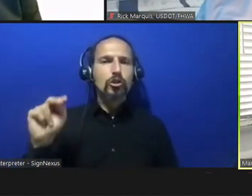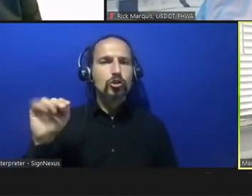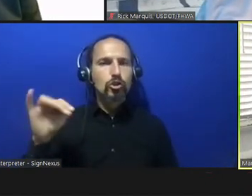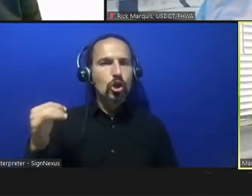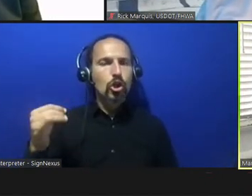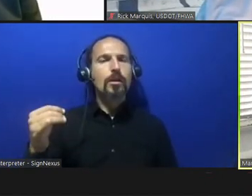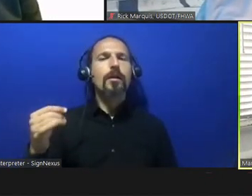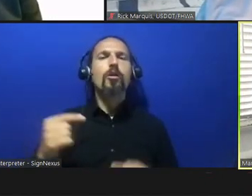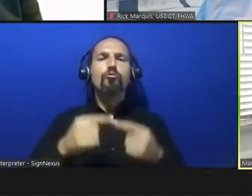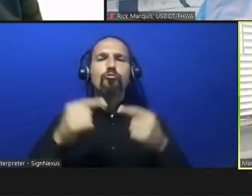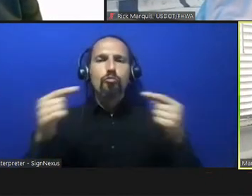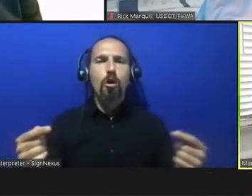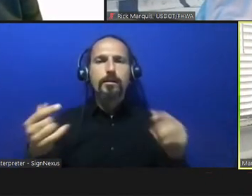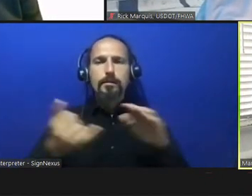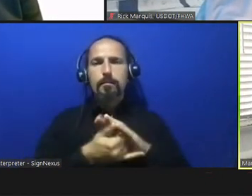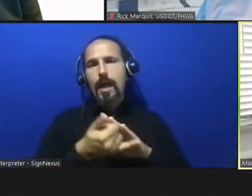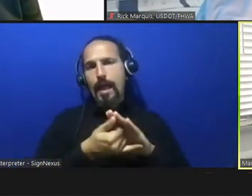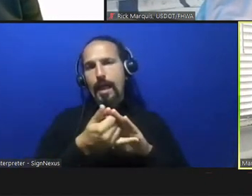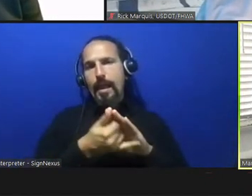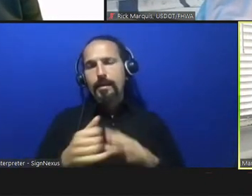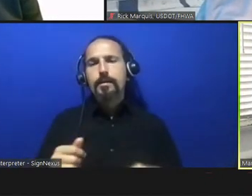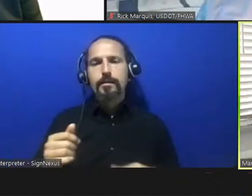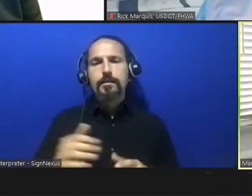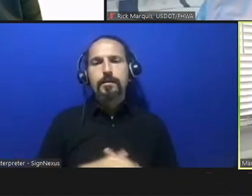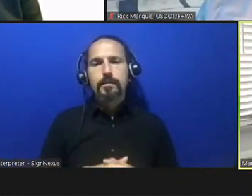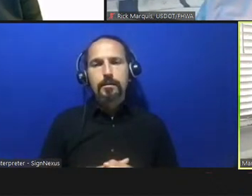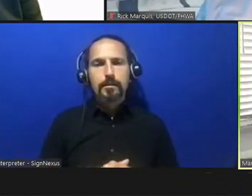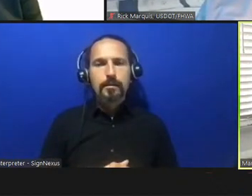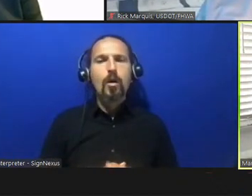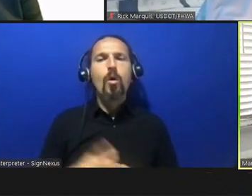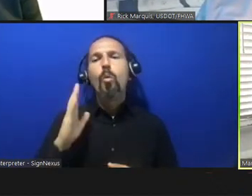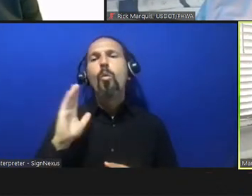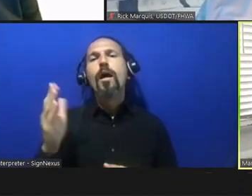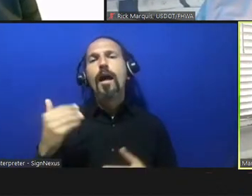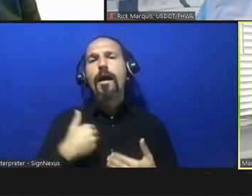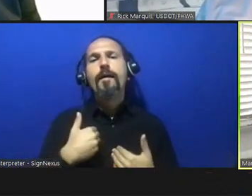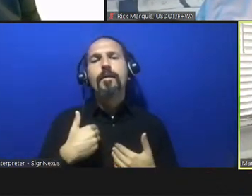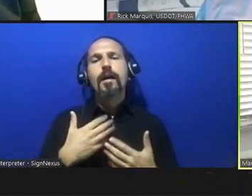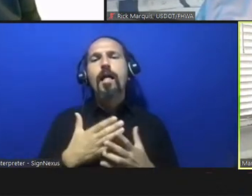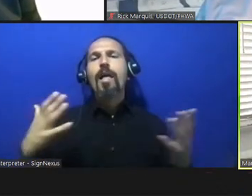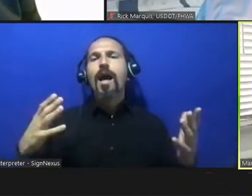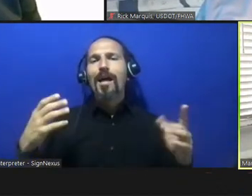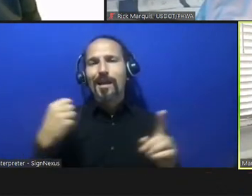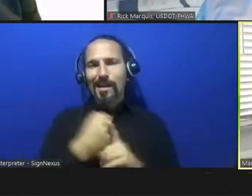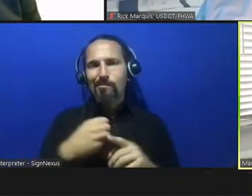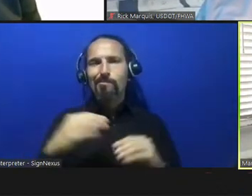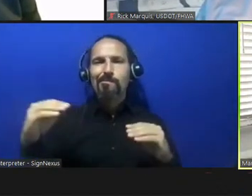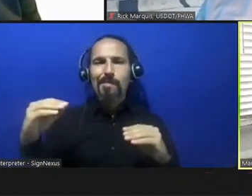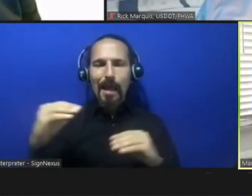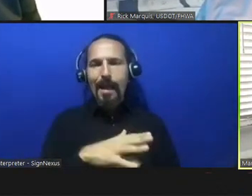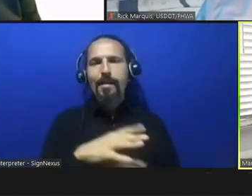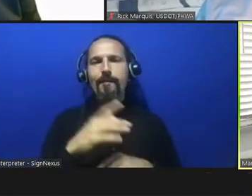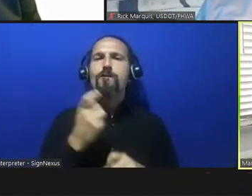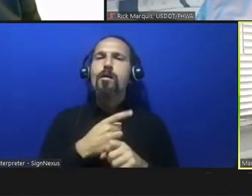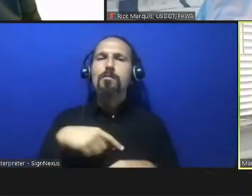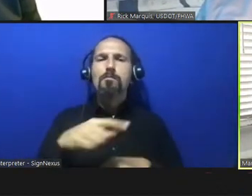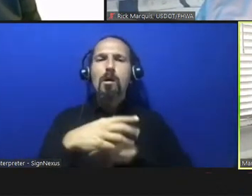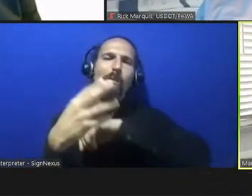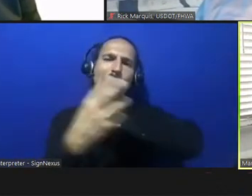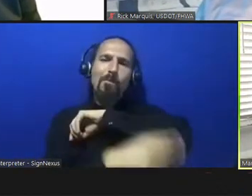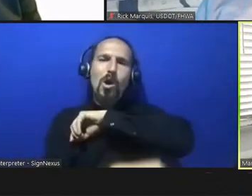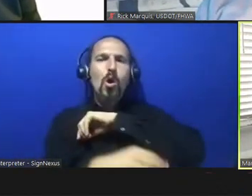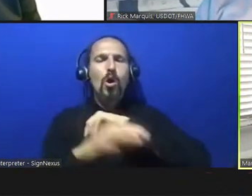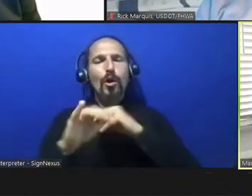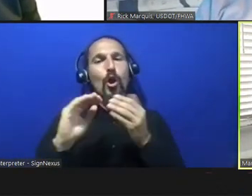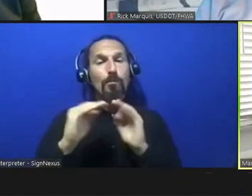manhattan so there will so there will be a lot of impact to those in the poorer communities i